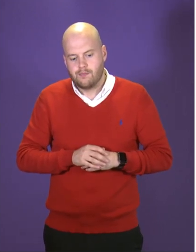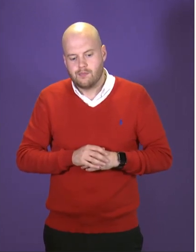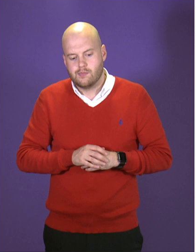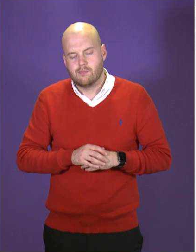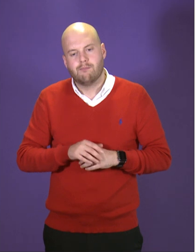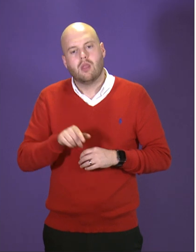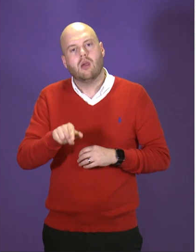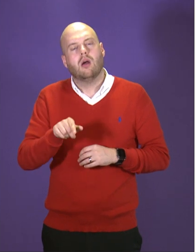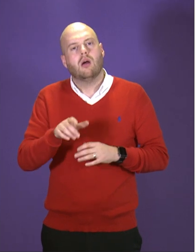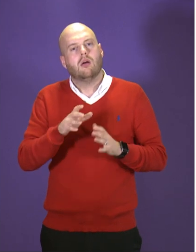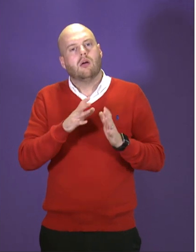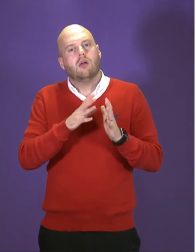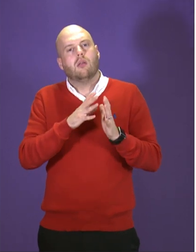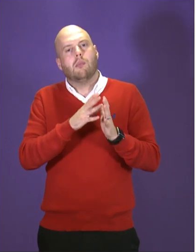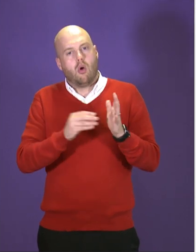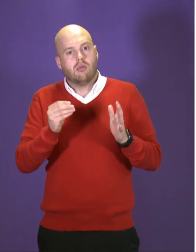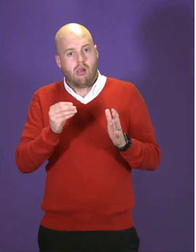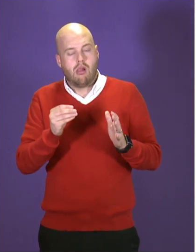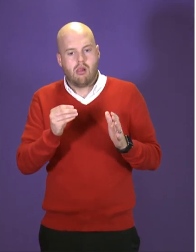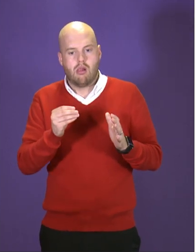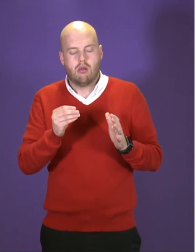The model that well